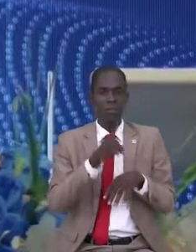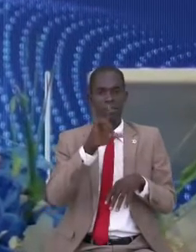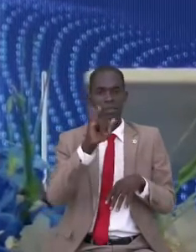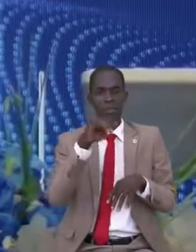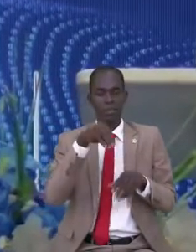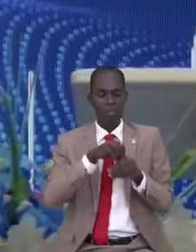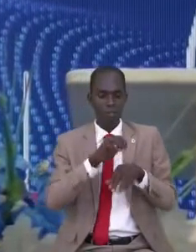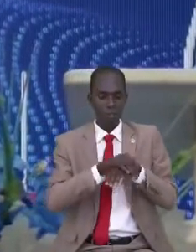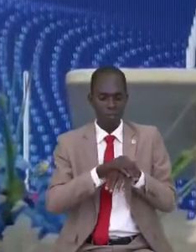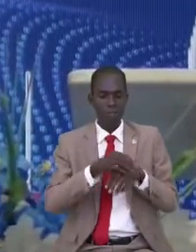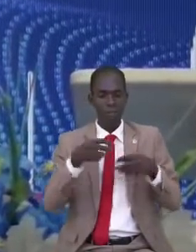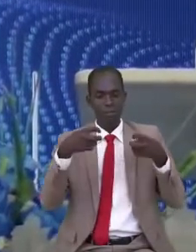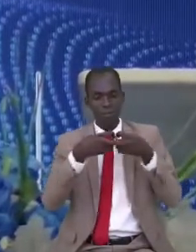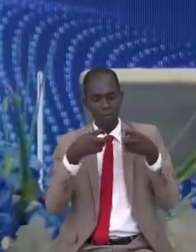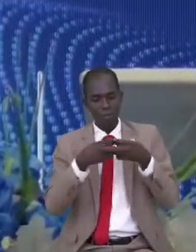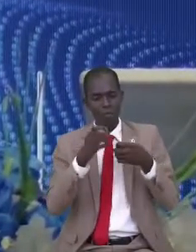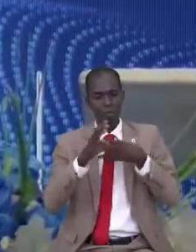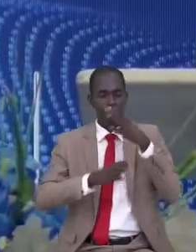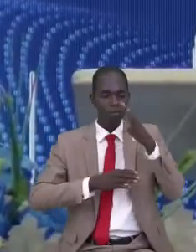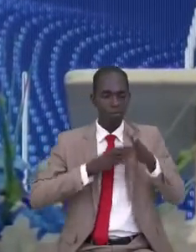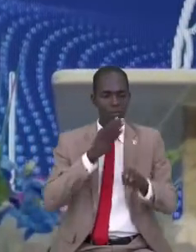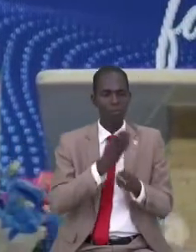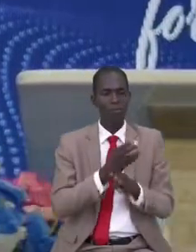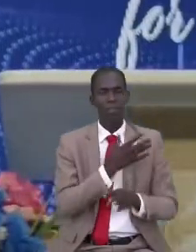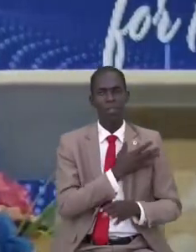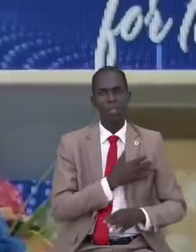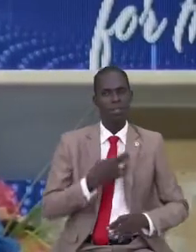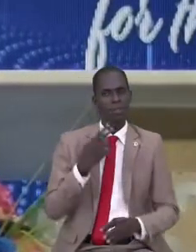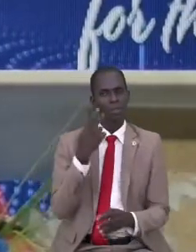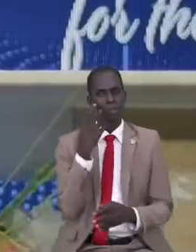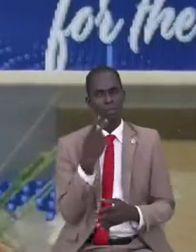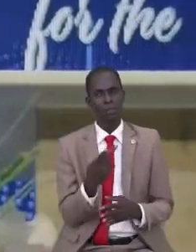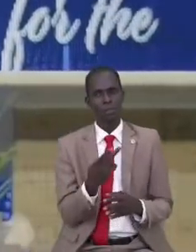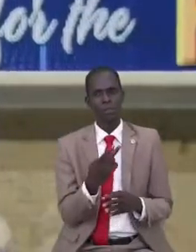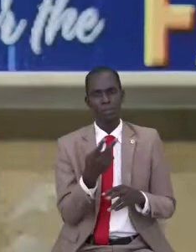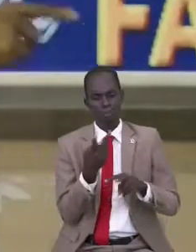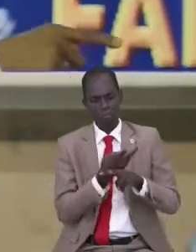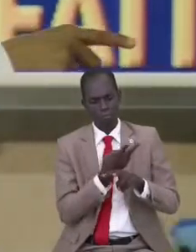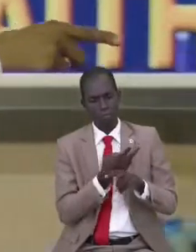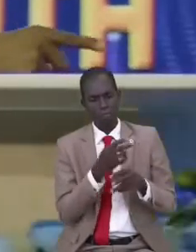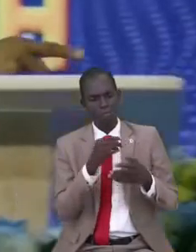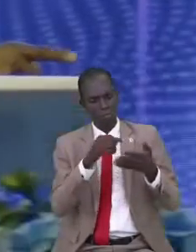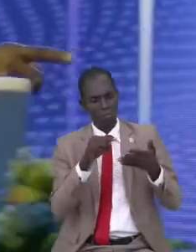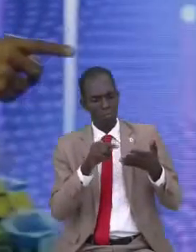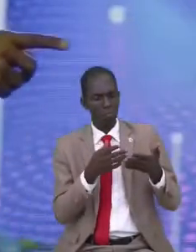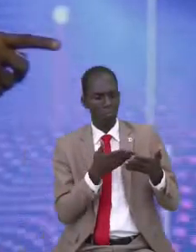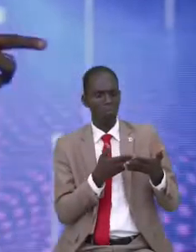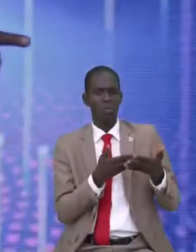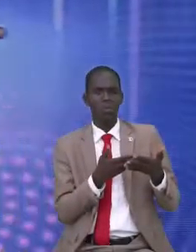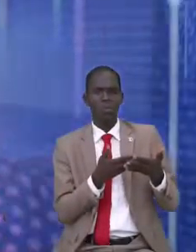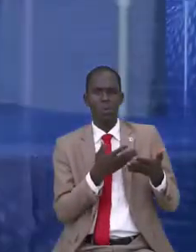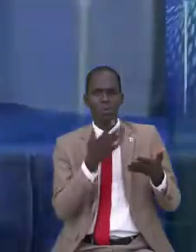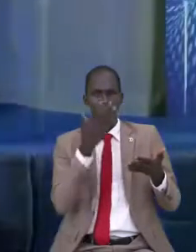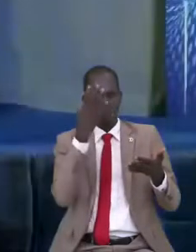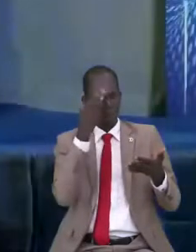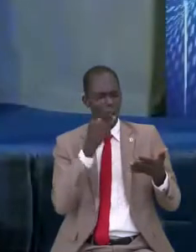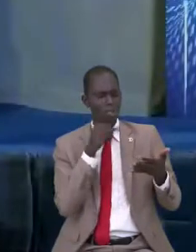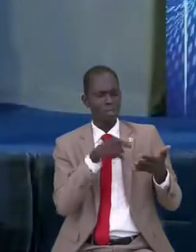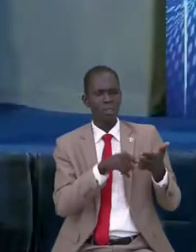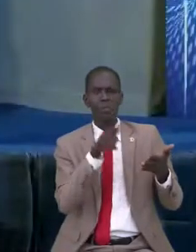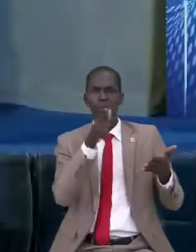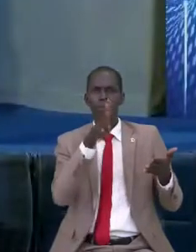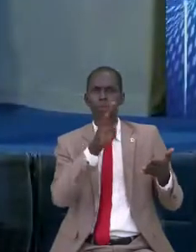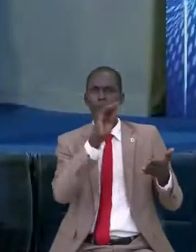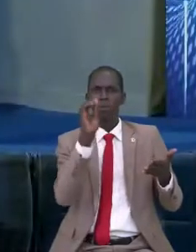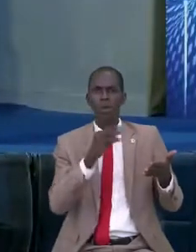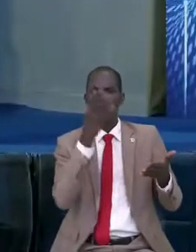chemistry, physics, and then he saw the marks there. Why is this one 24%? Why